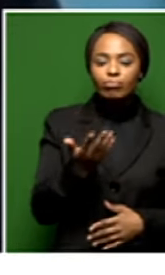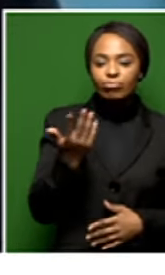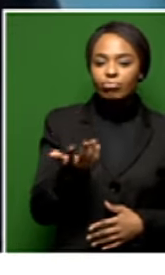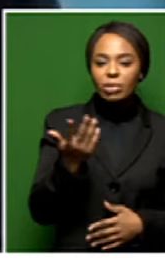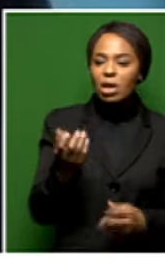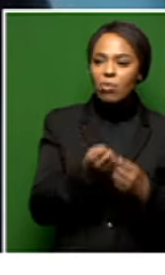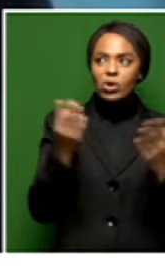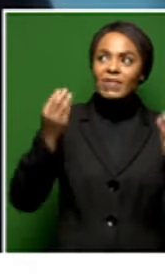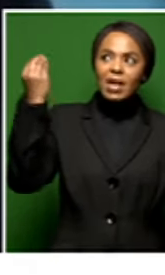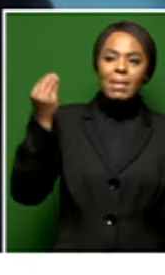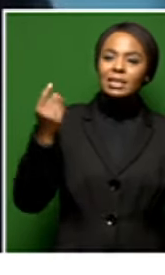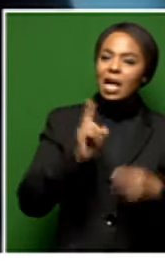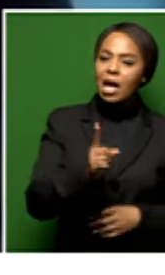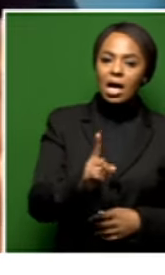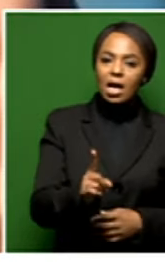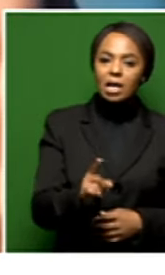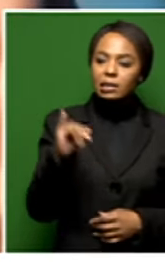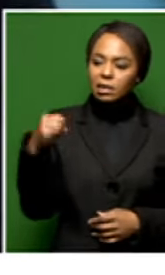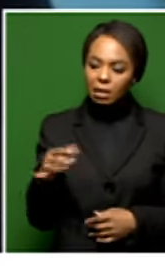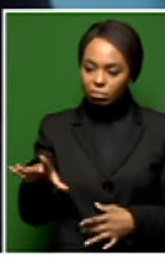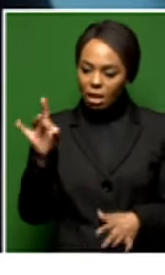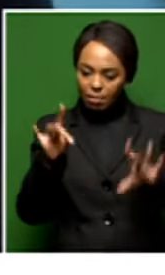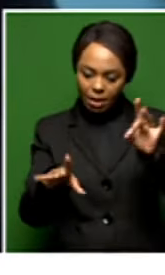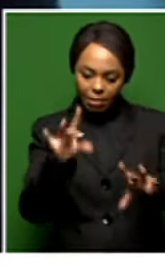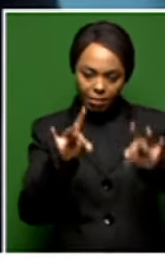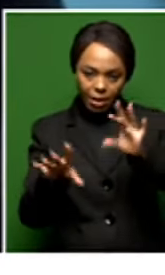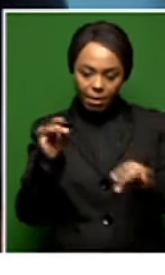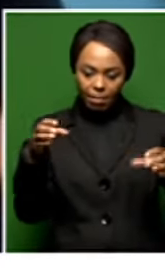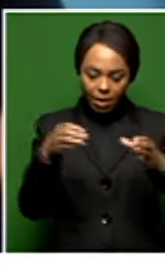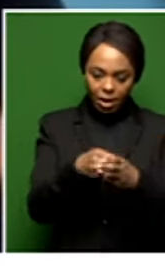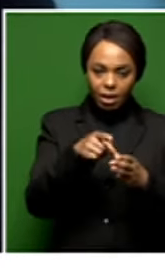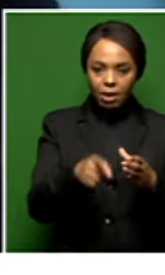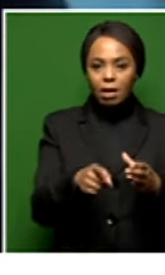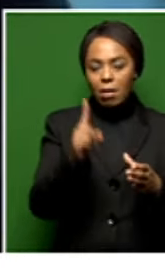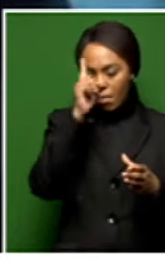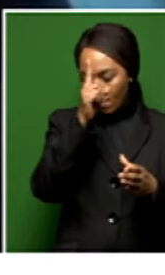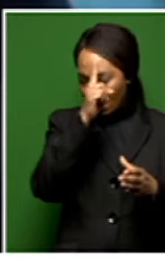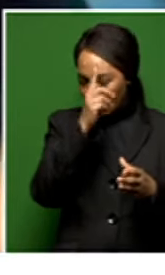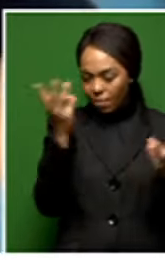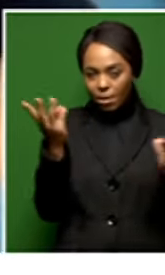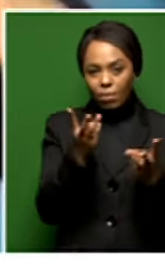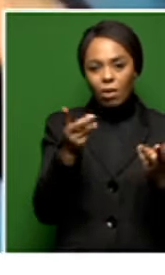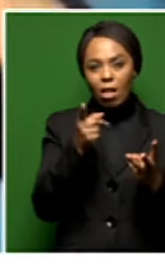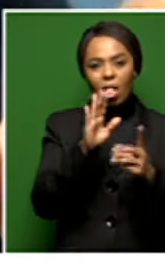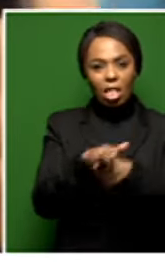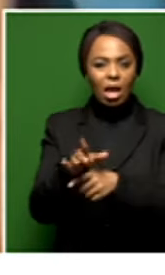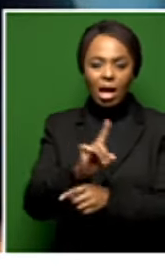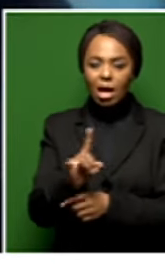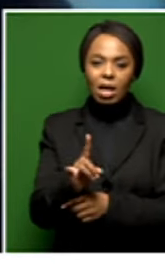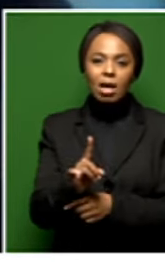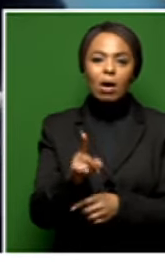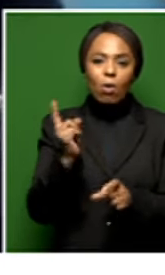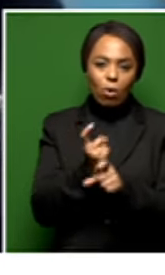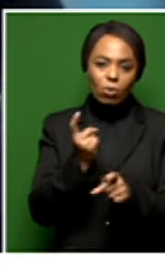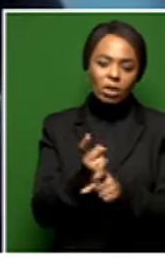well known for portraiture or portraying Black people figuratively. So that's why you